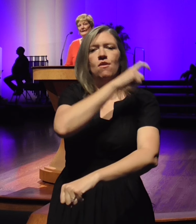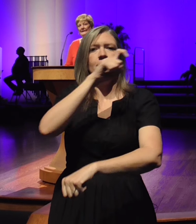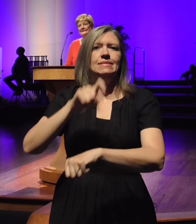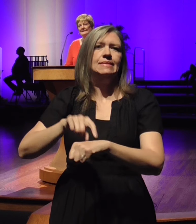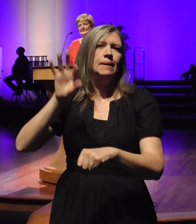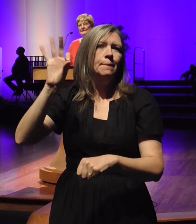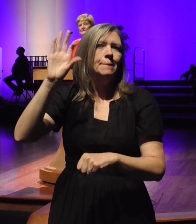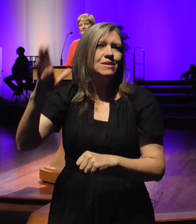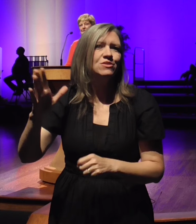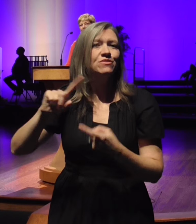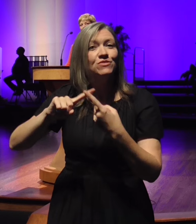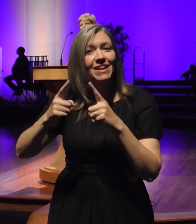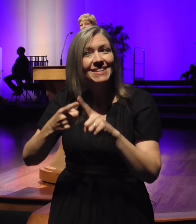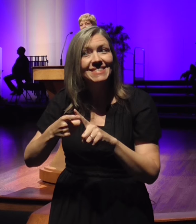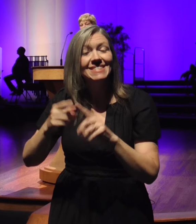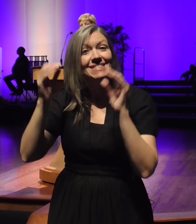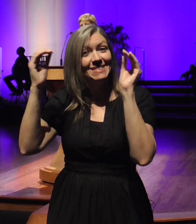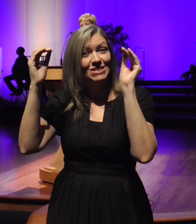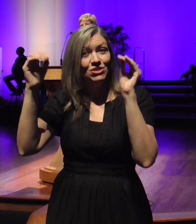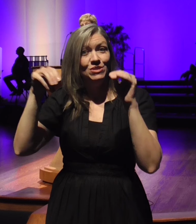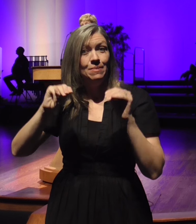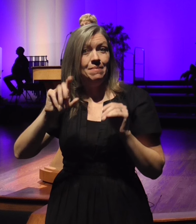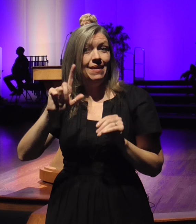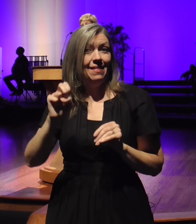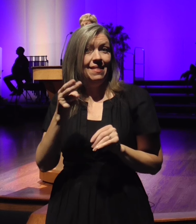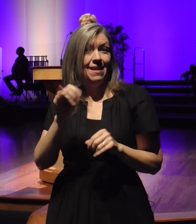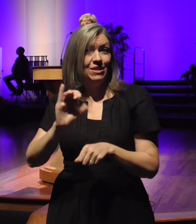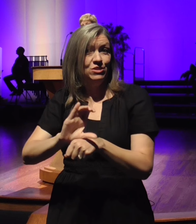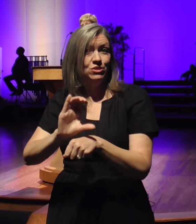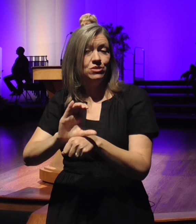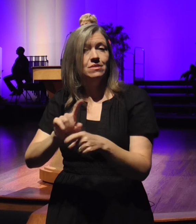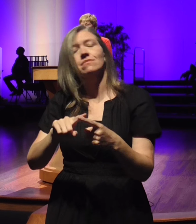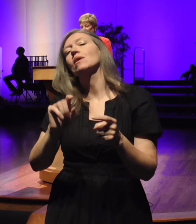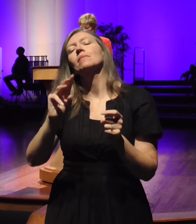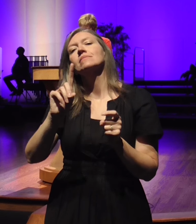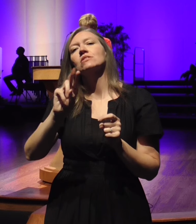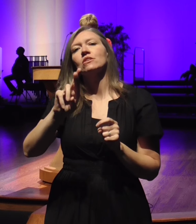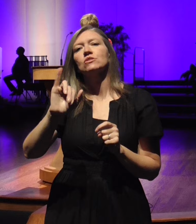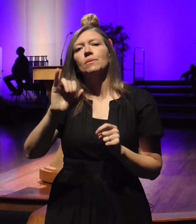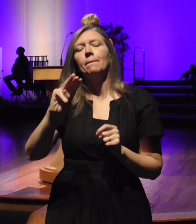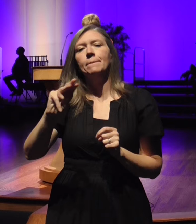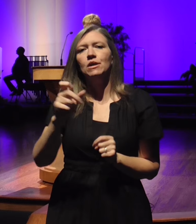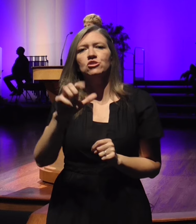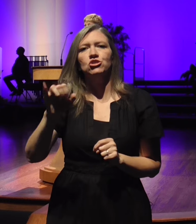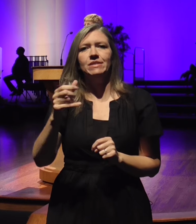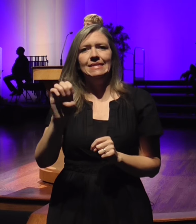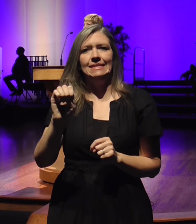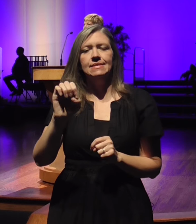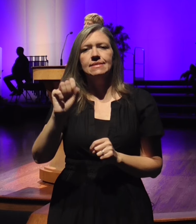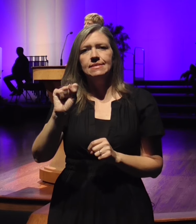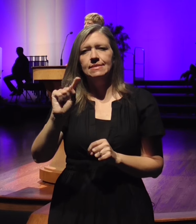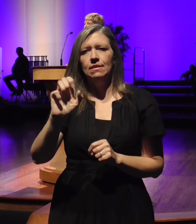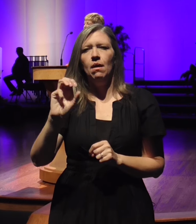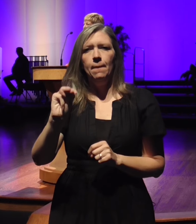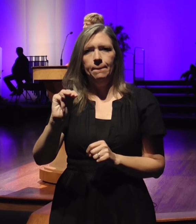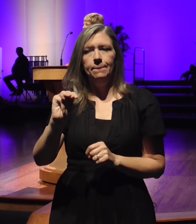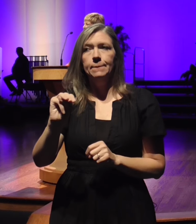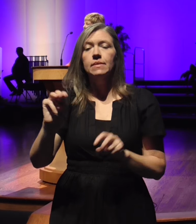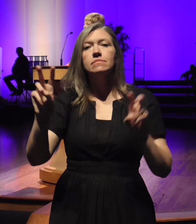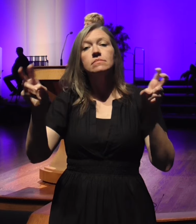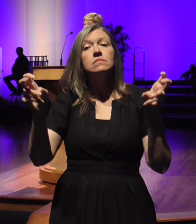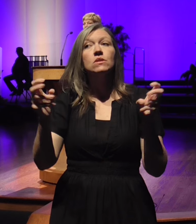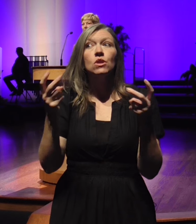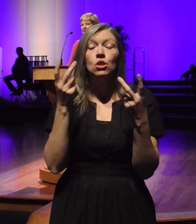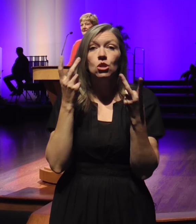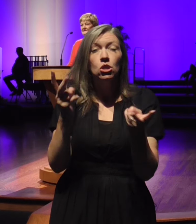attain or achieve. And from a longtime minister, friend, and teacher of Mile